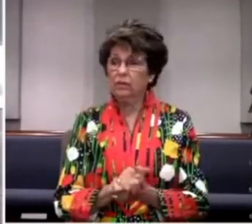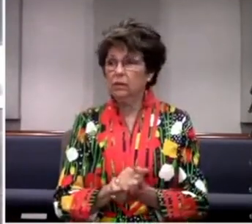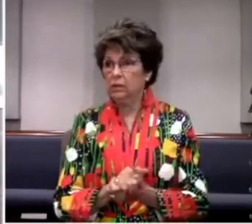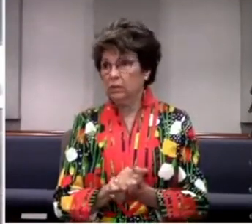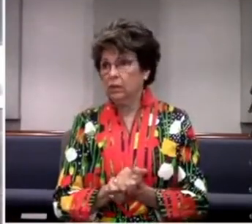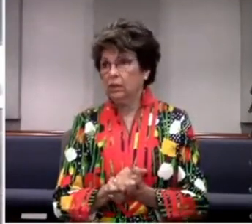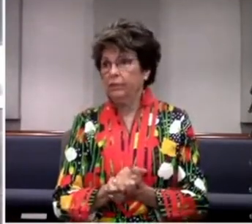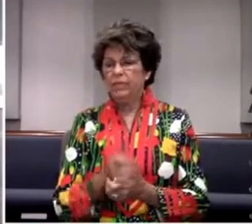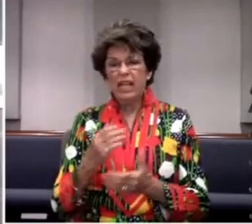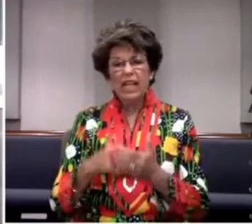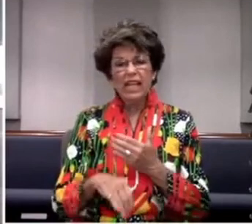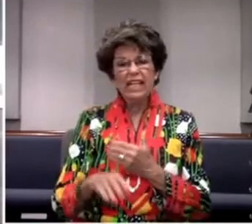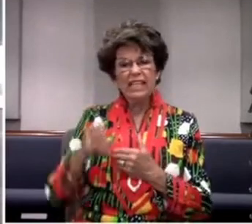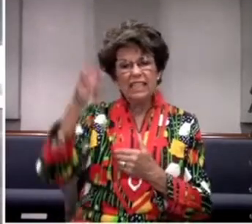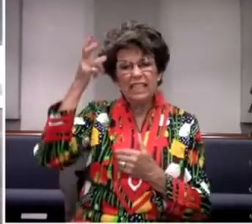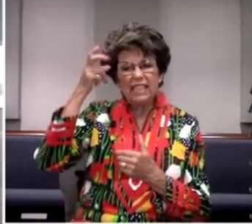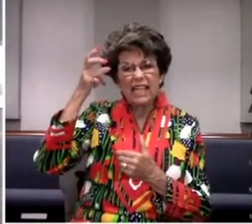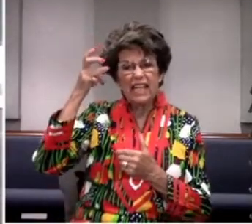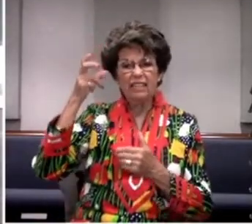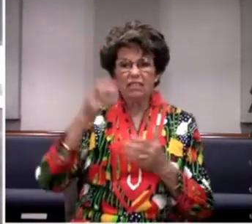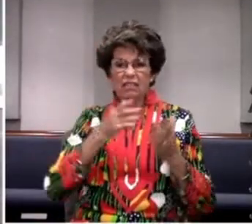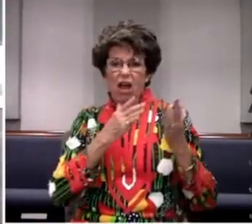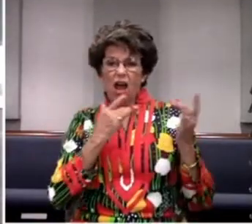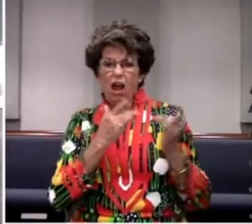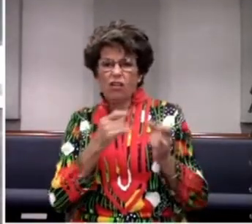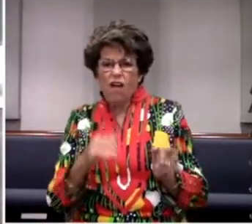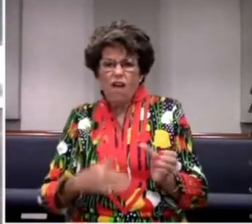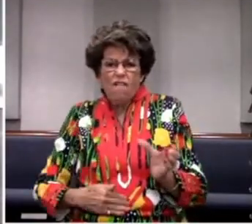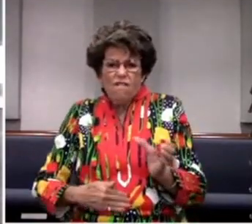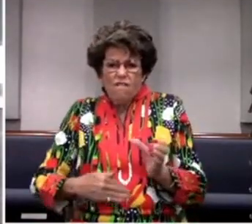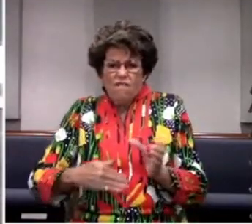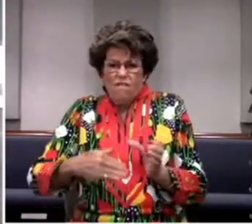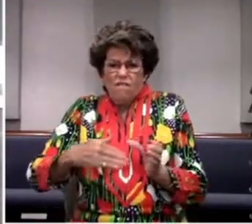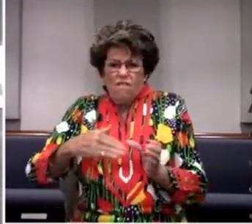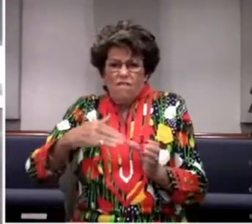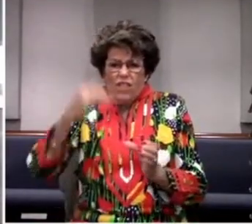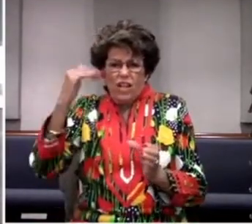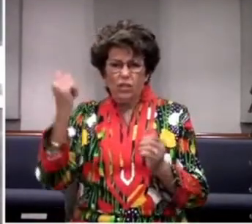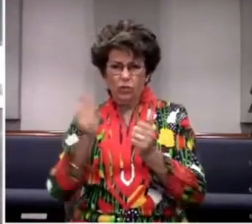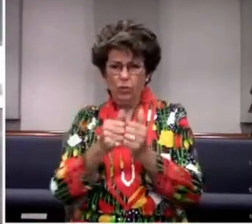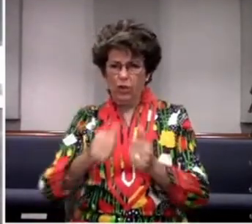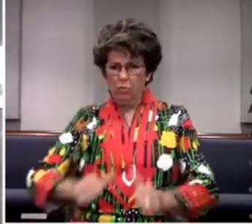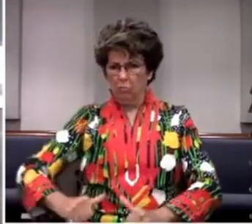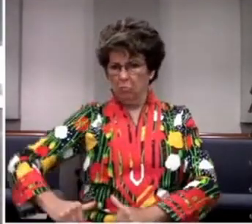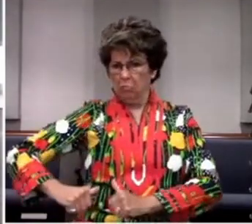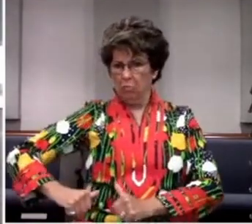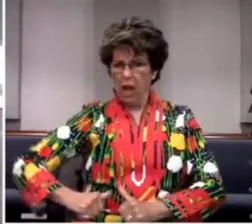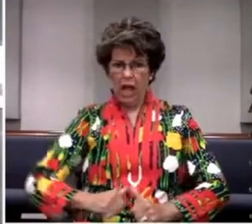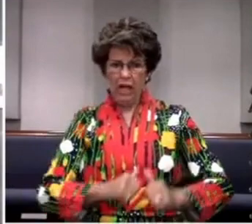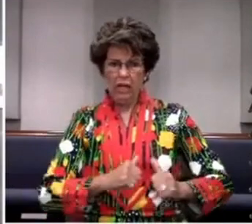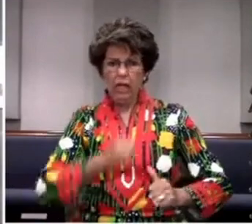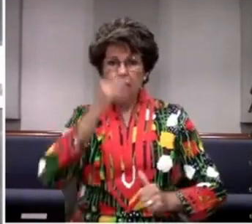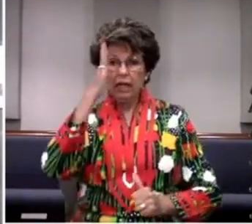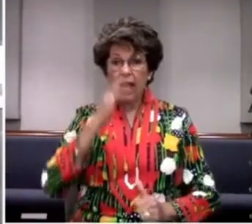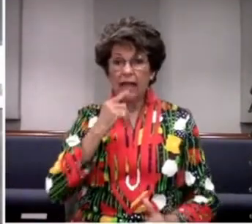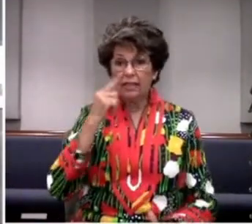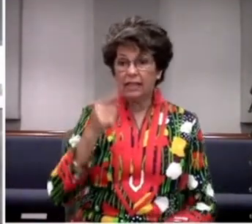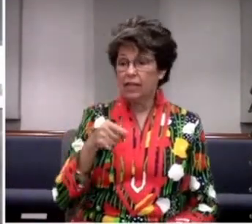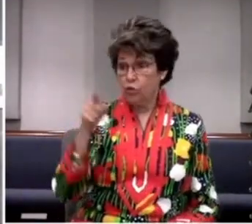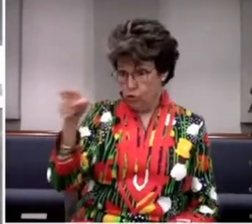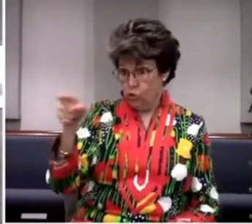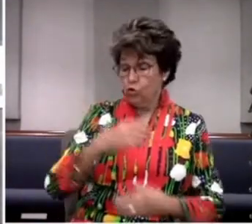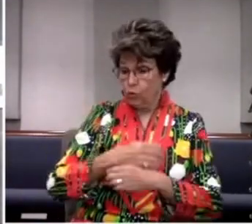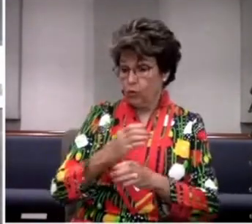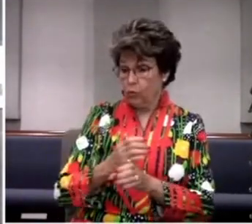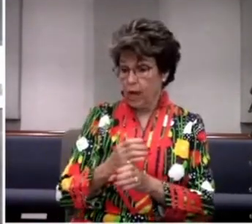And in his heart, filled with pride, the understanding that God had told him was he was created should have